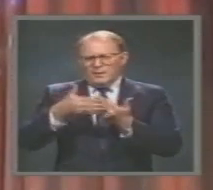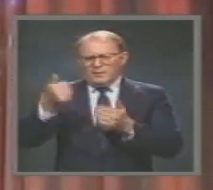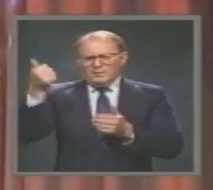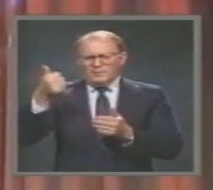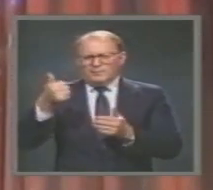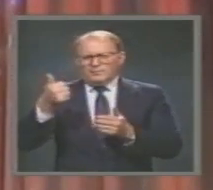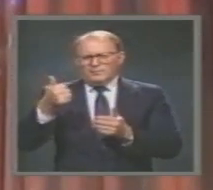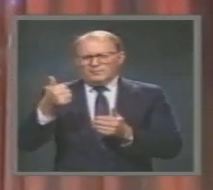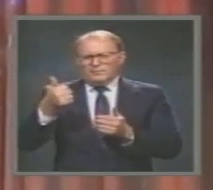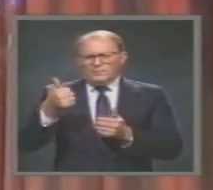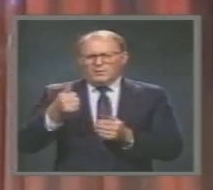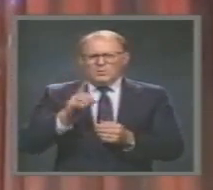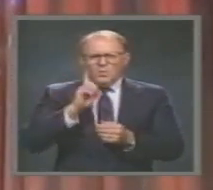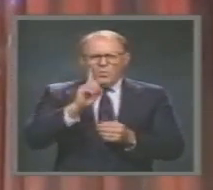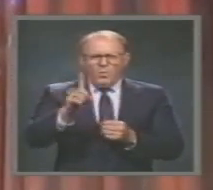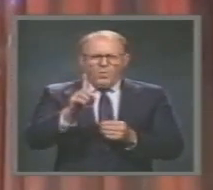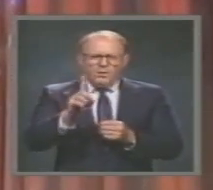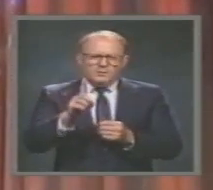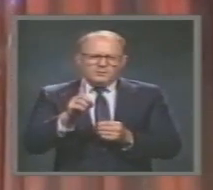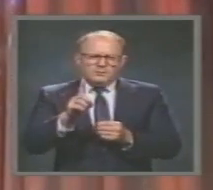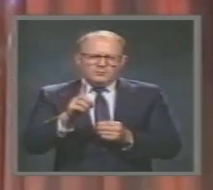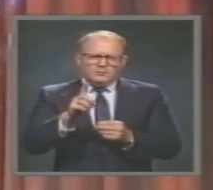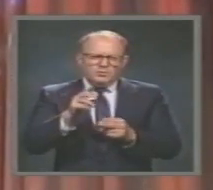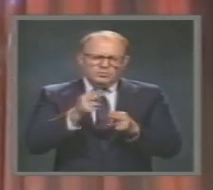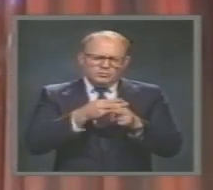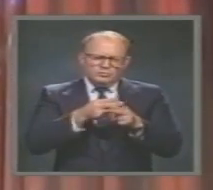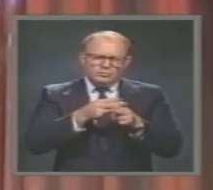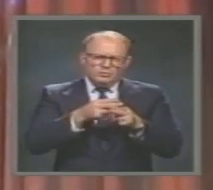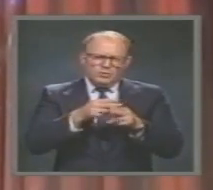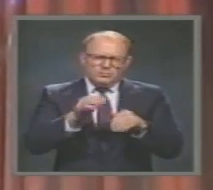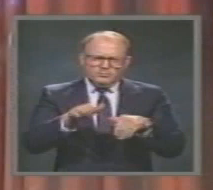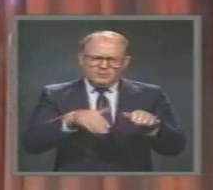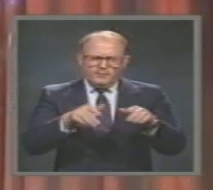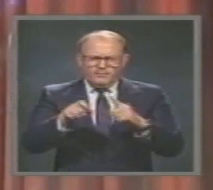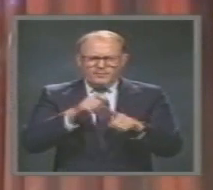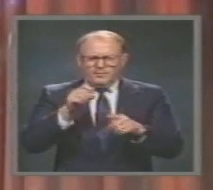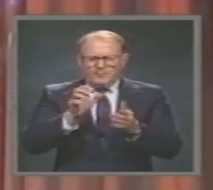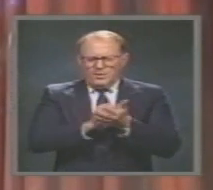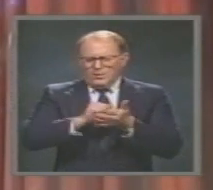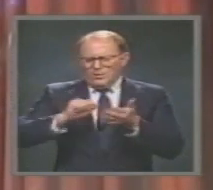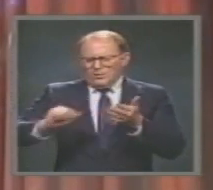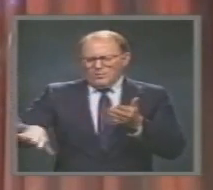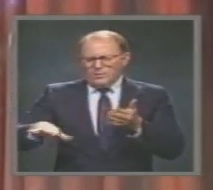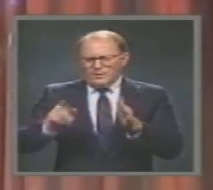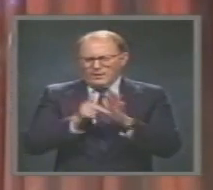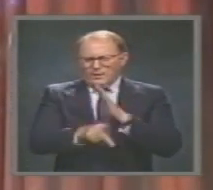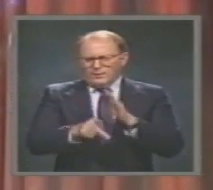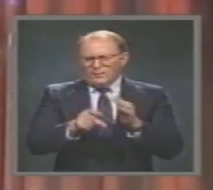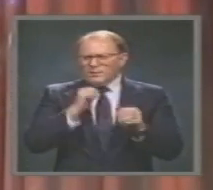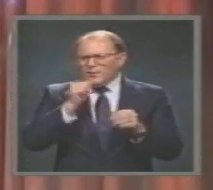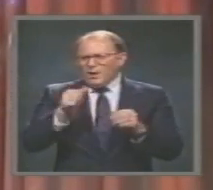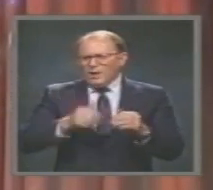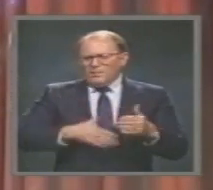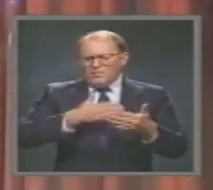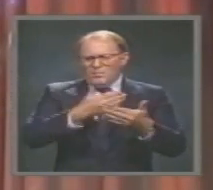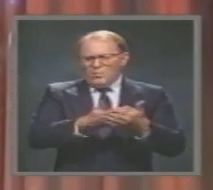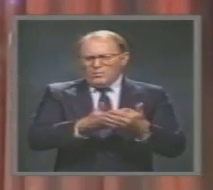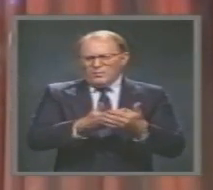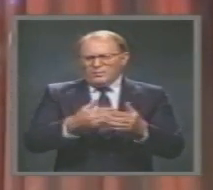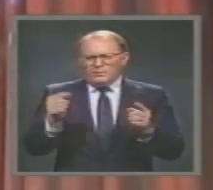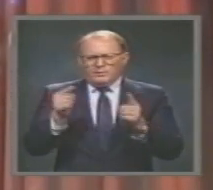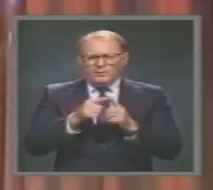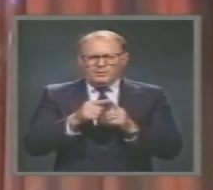It's only one short step from abortion, killing the unborn, to